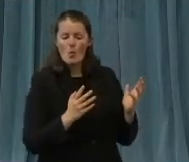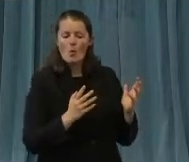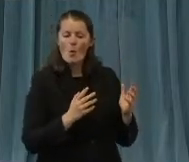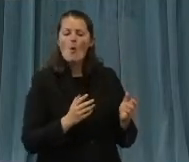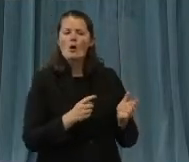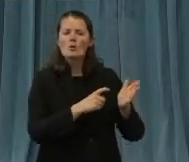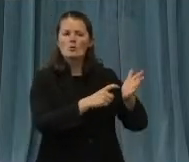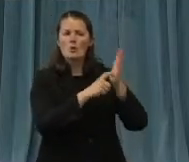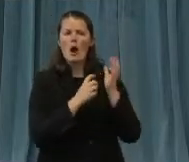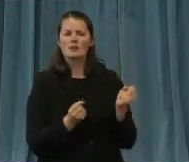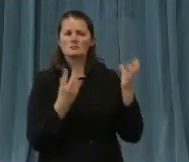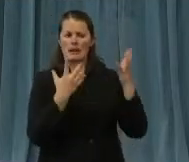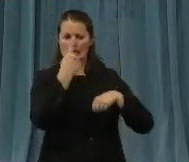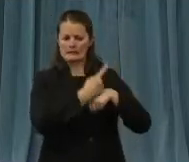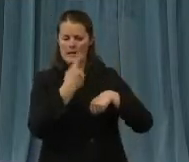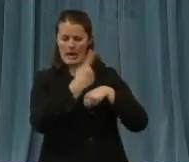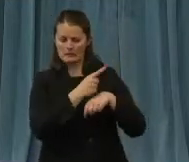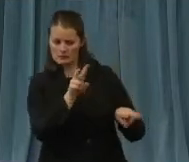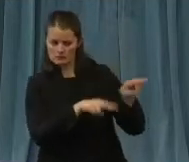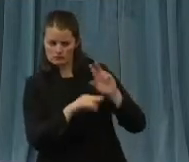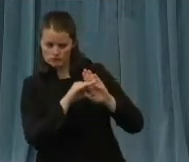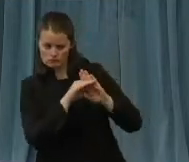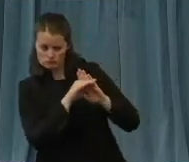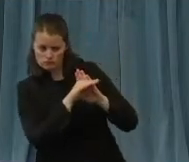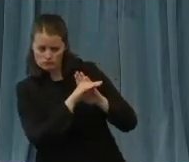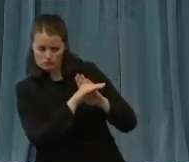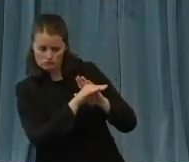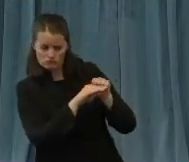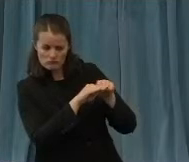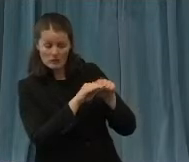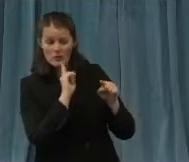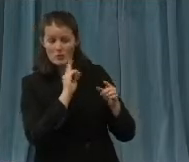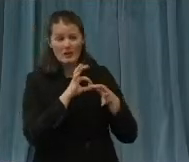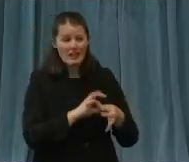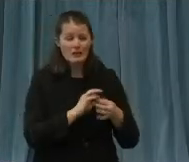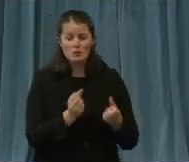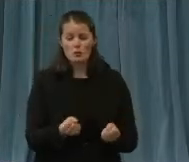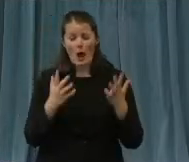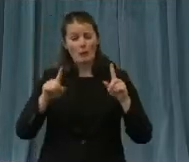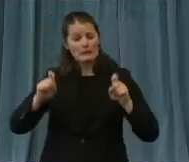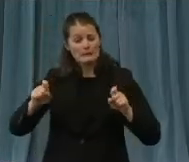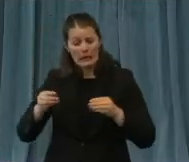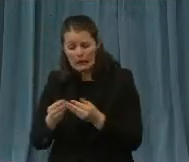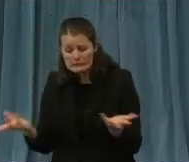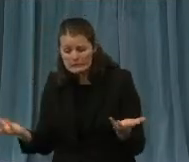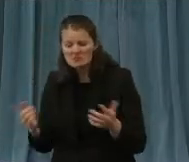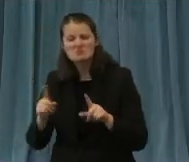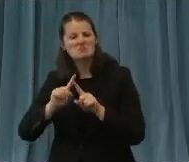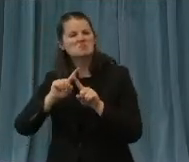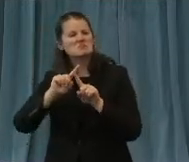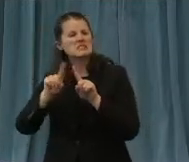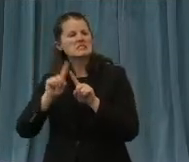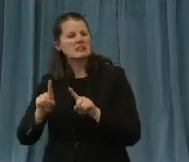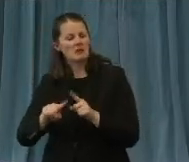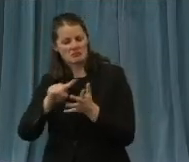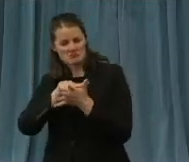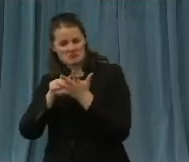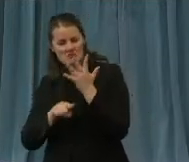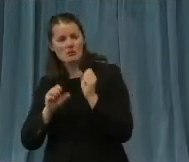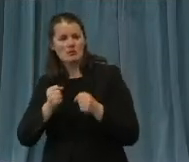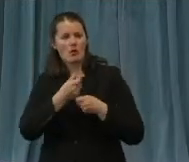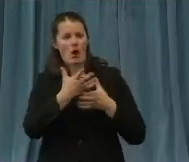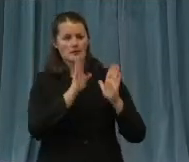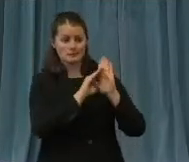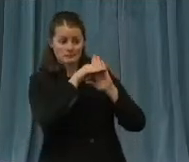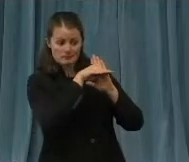that, because you never know if that's an artifact of testing capacity and other things that are happening. We are fairly confident that we are at